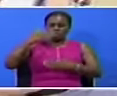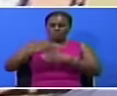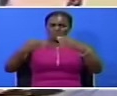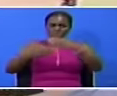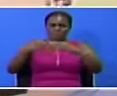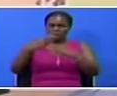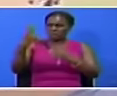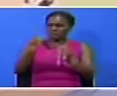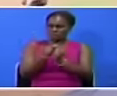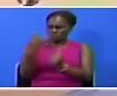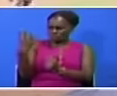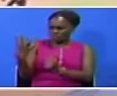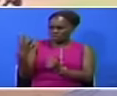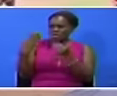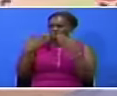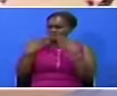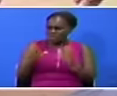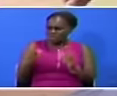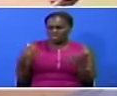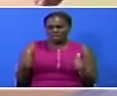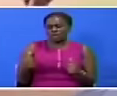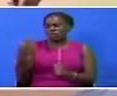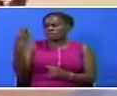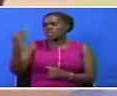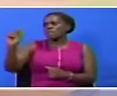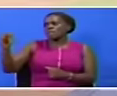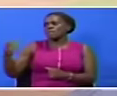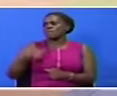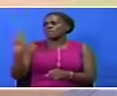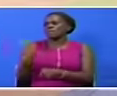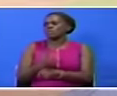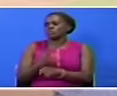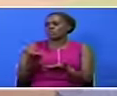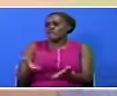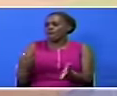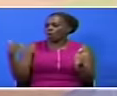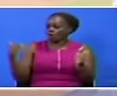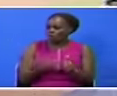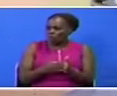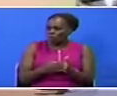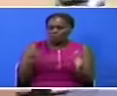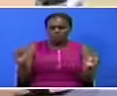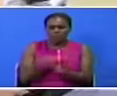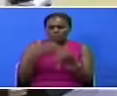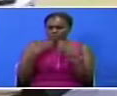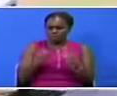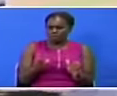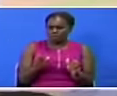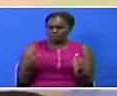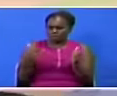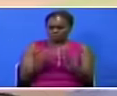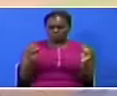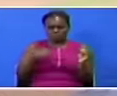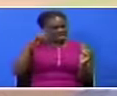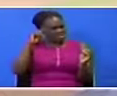since 2014. I have spent 3 million shillings on that house. It is now derelict. I cannot complete it. Not because anybody stopped me, but because